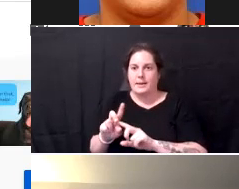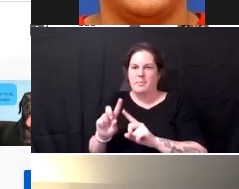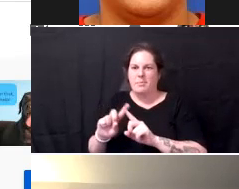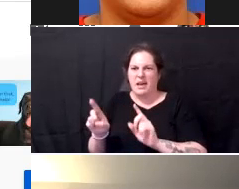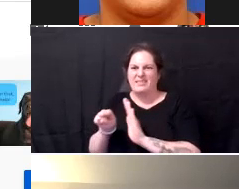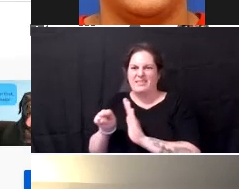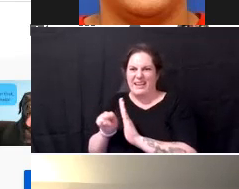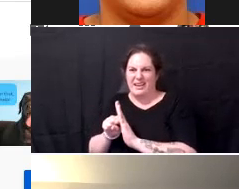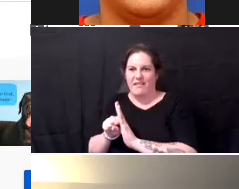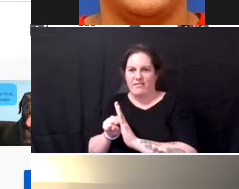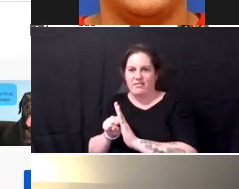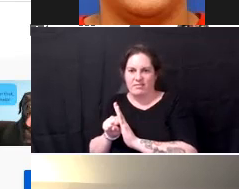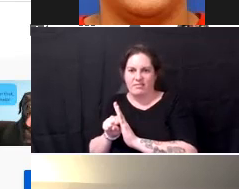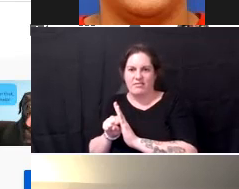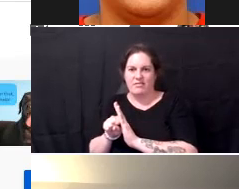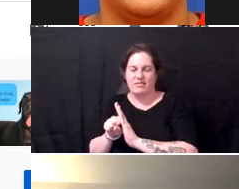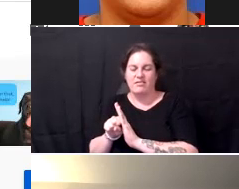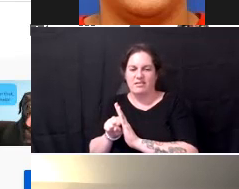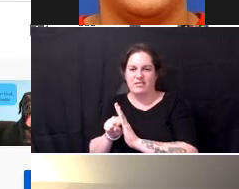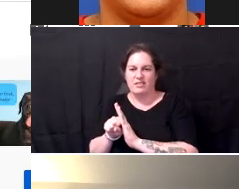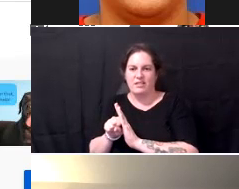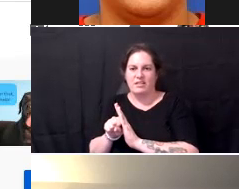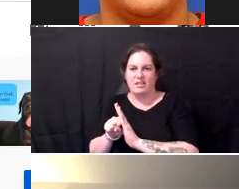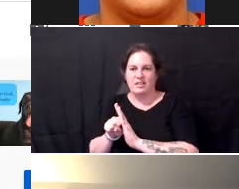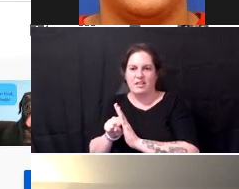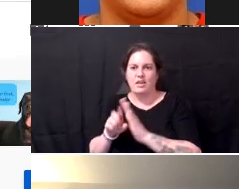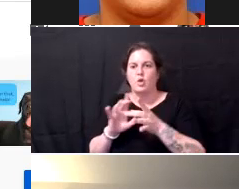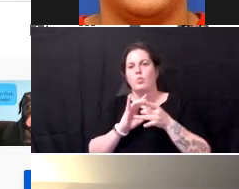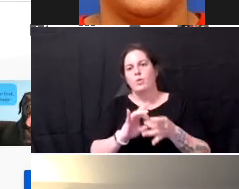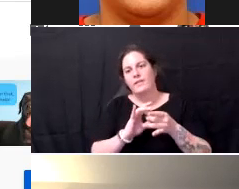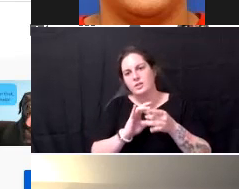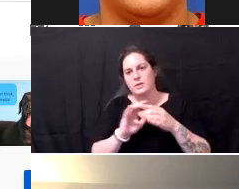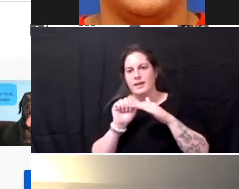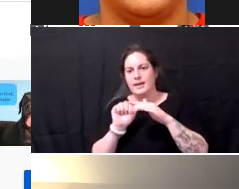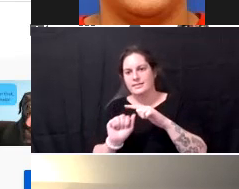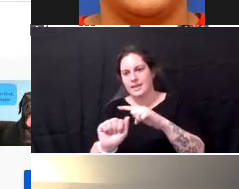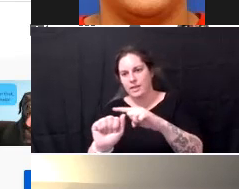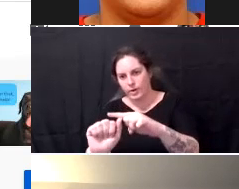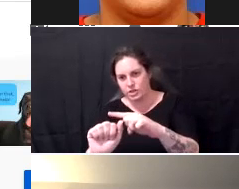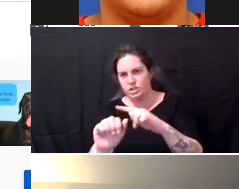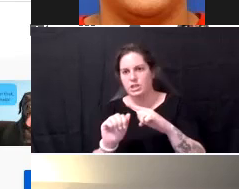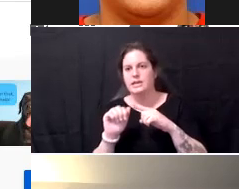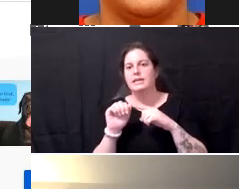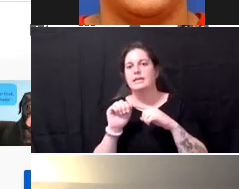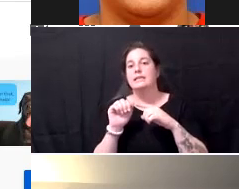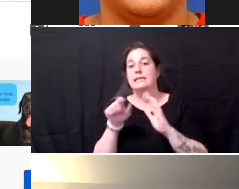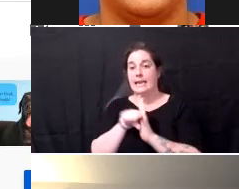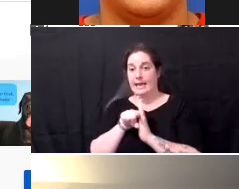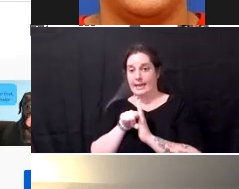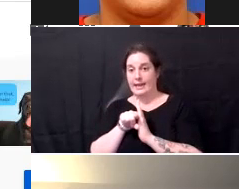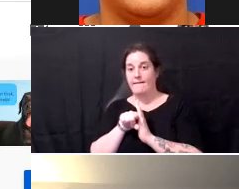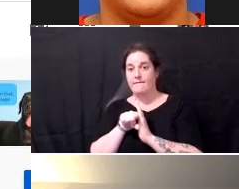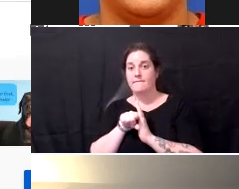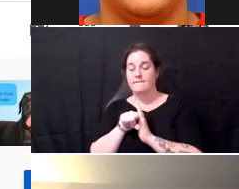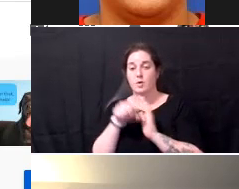So that, and that also corresponds to the fact that the acceleration is negative. Remember, we said